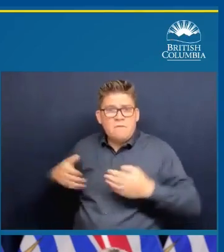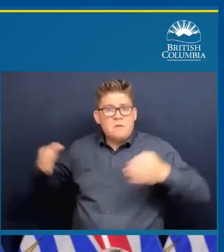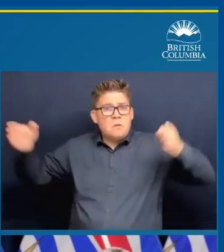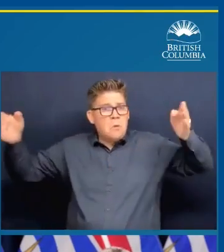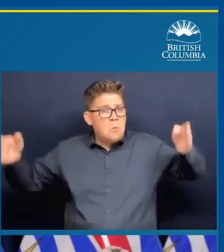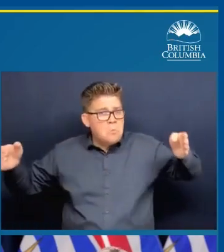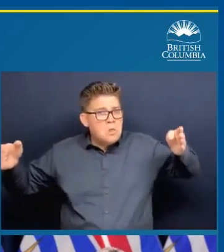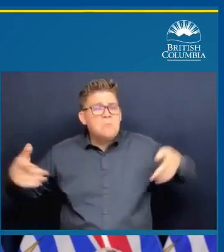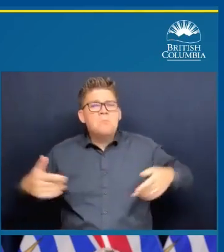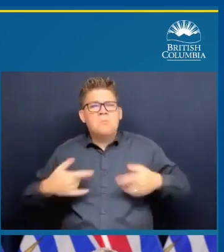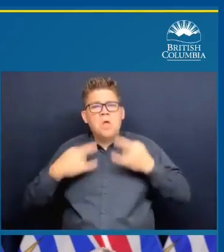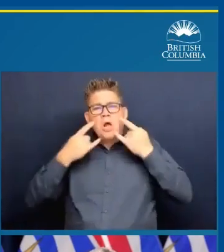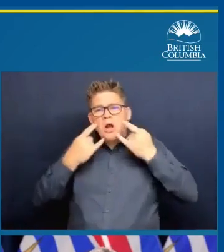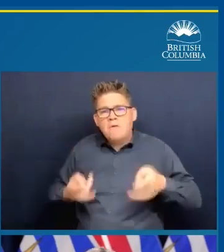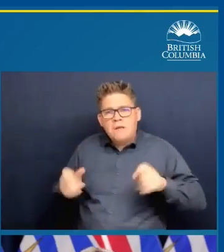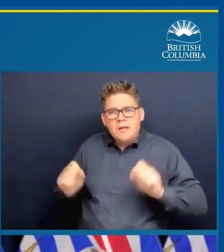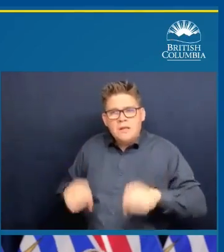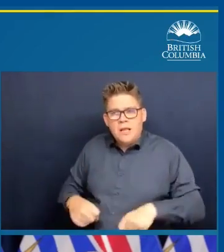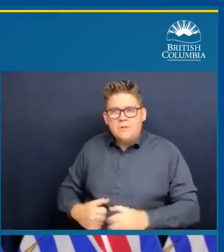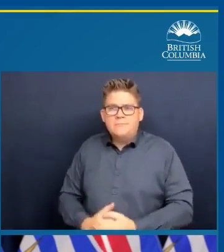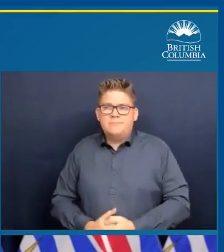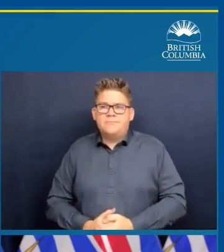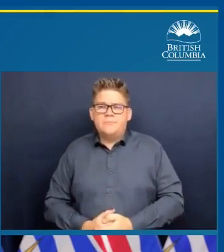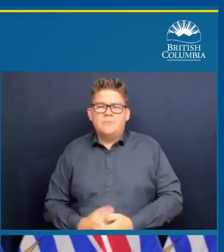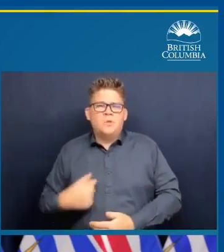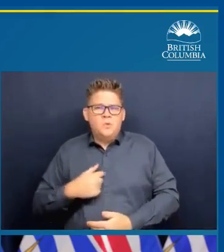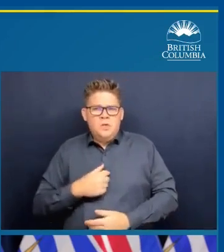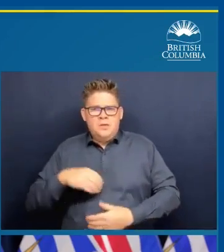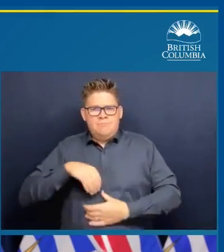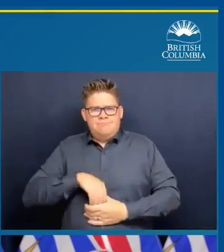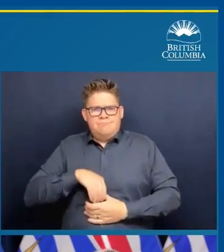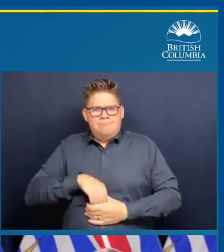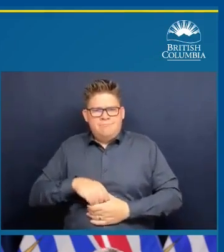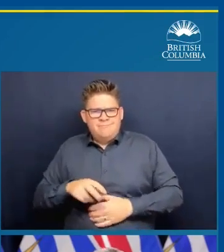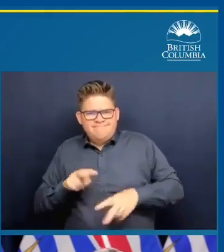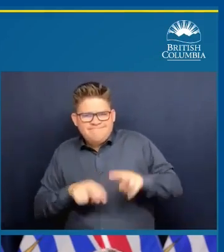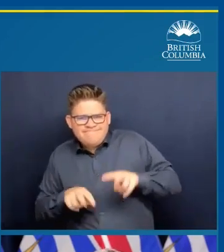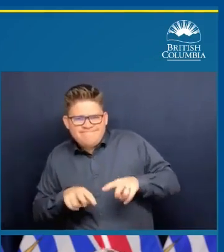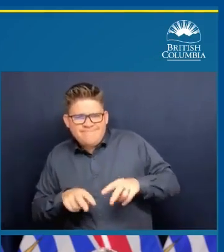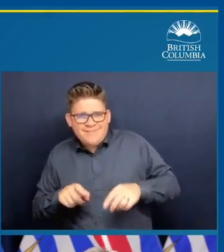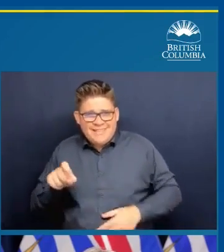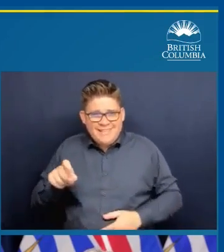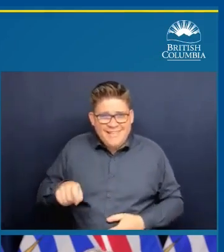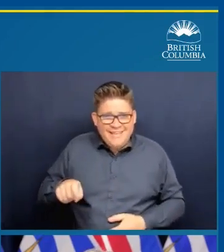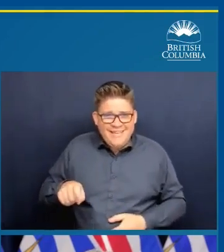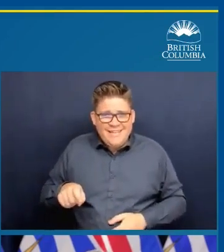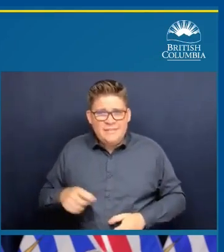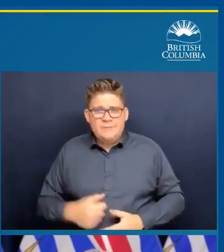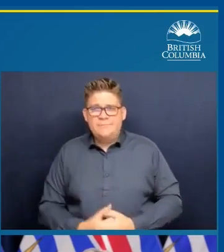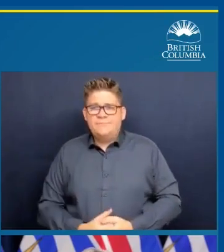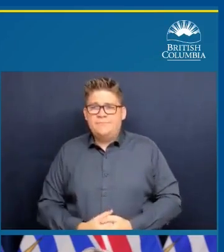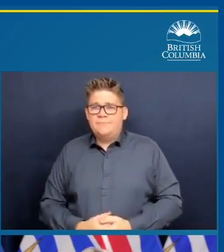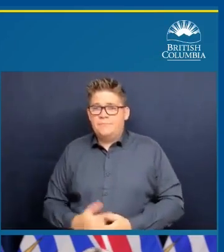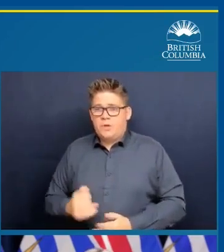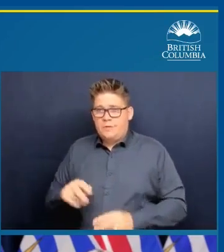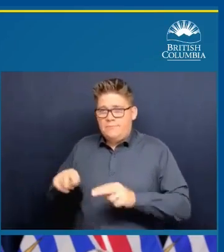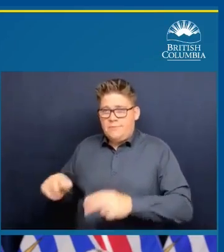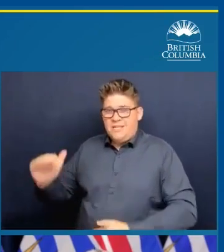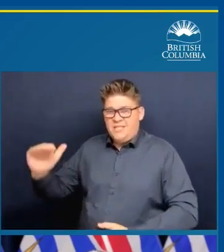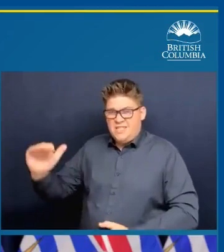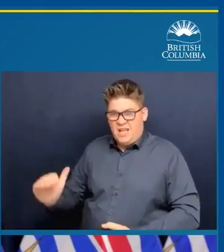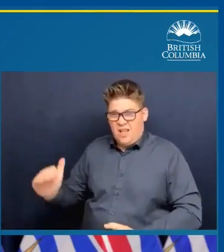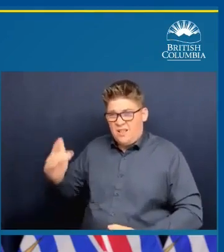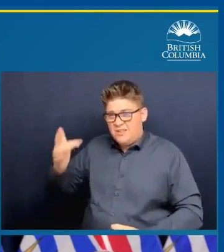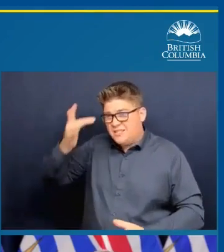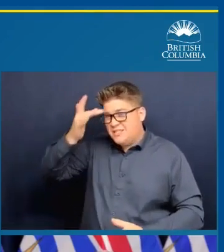it's appropriate, when it's necessary. If I have a sick child at home, I may wear a mask in my workplace to be extra cautious, even though I'm